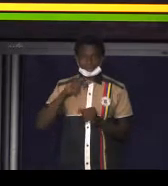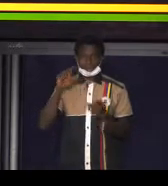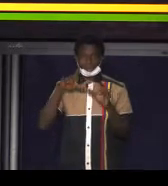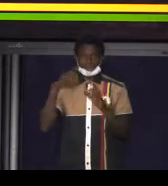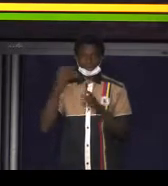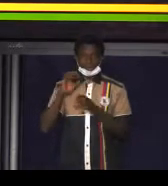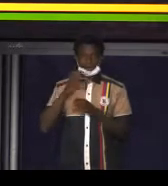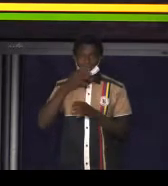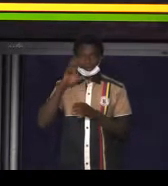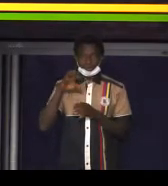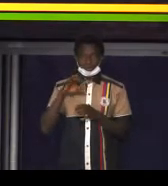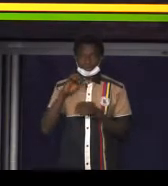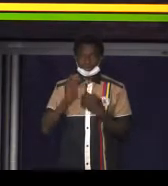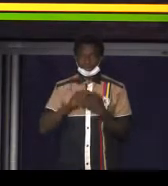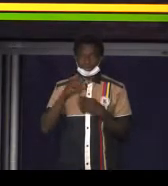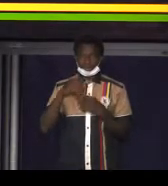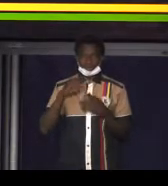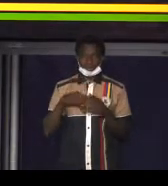or coldness,